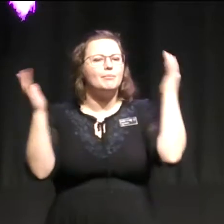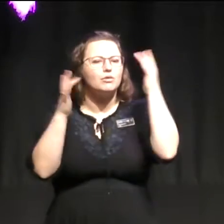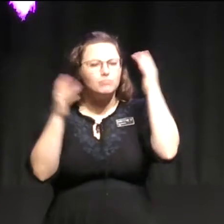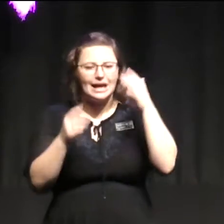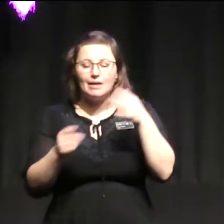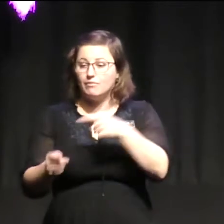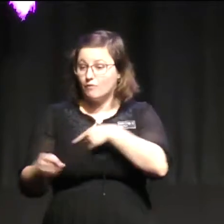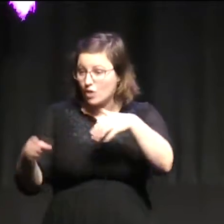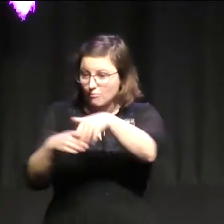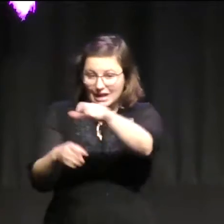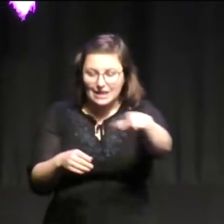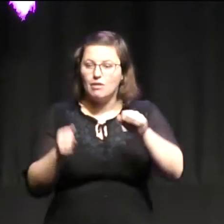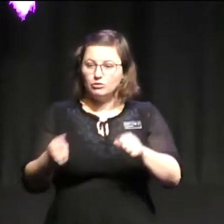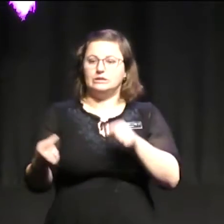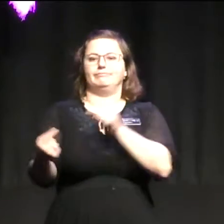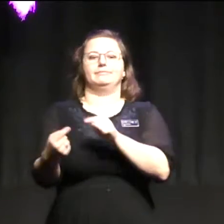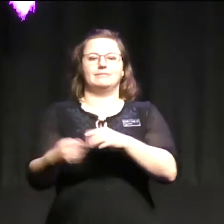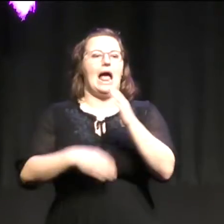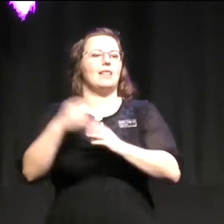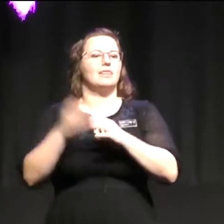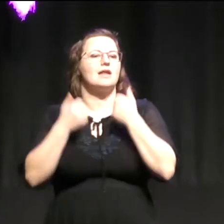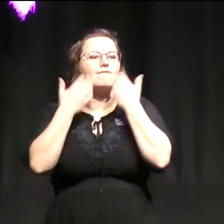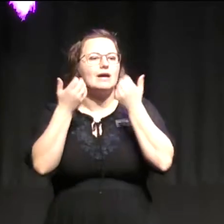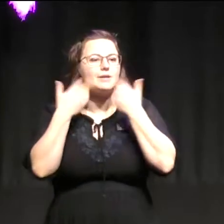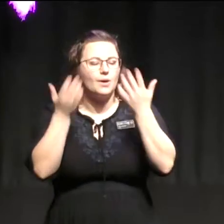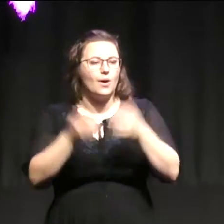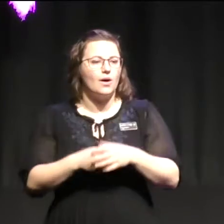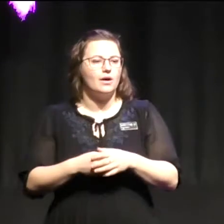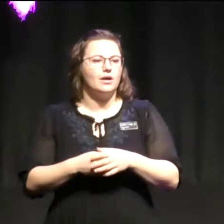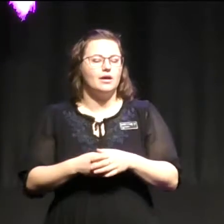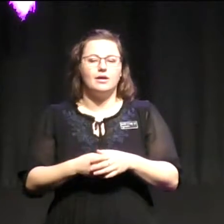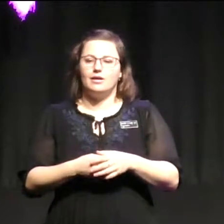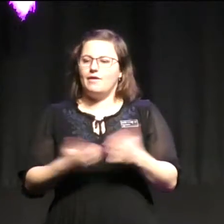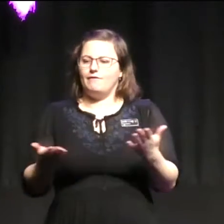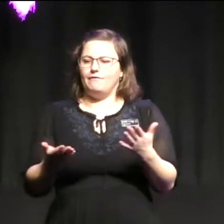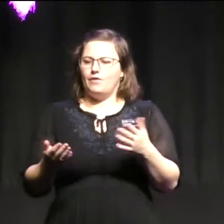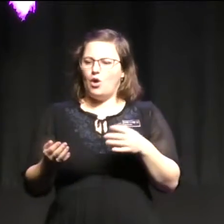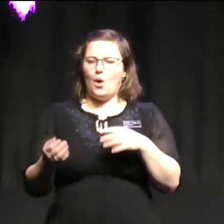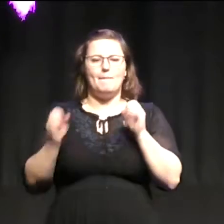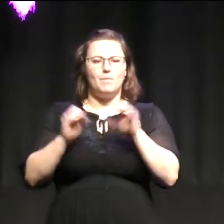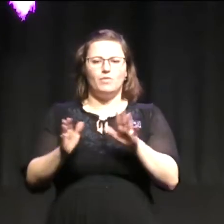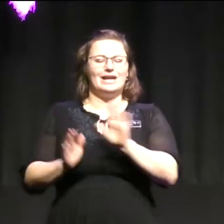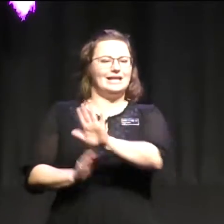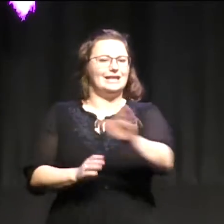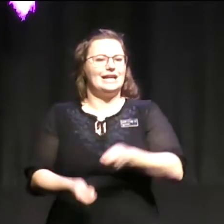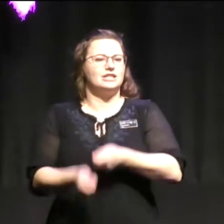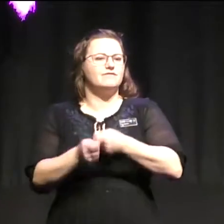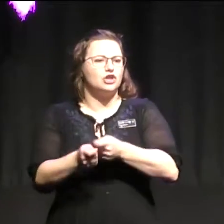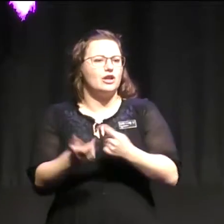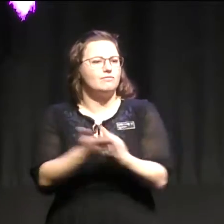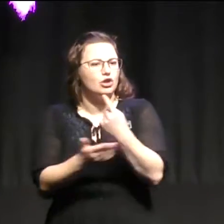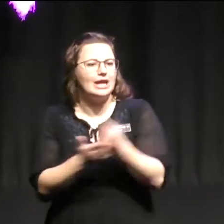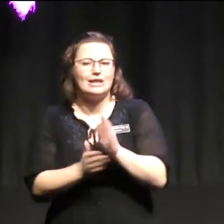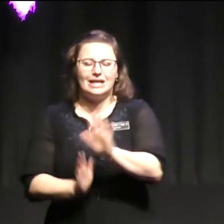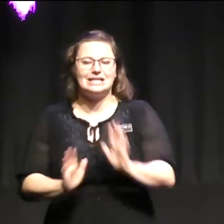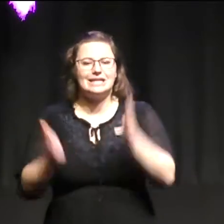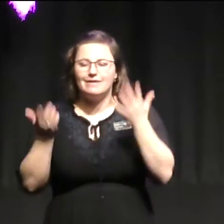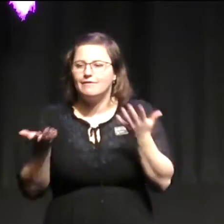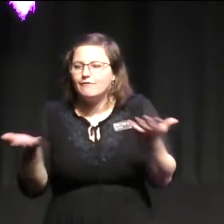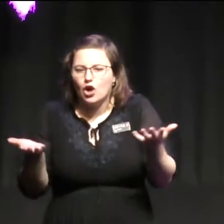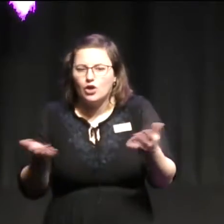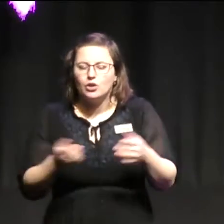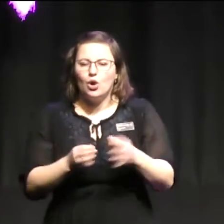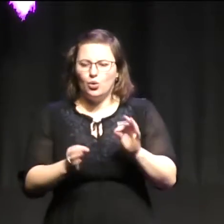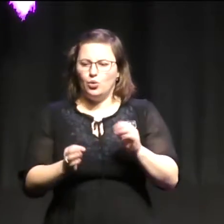that our members have to face and which directly affects the lives and livelihoods. And then how do you leverage